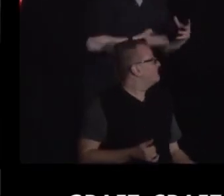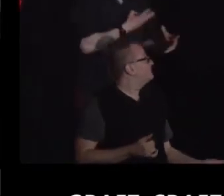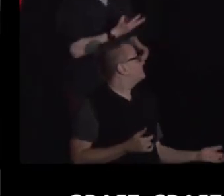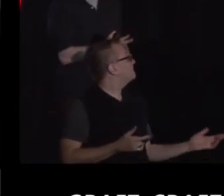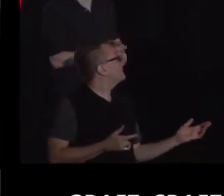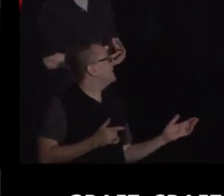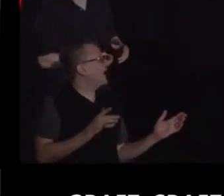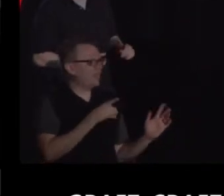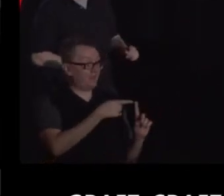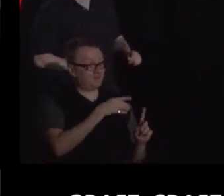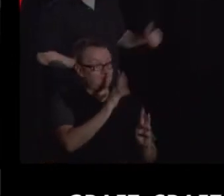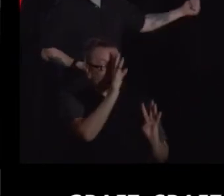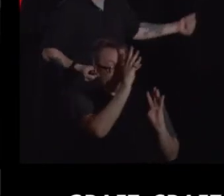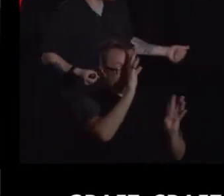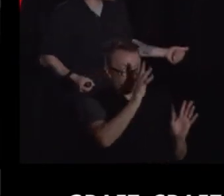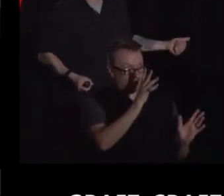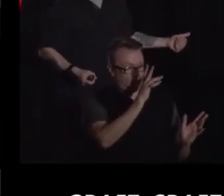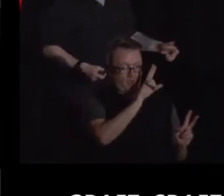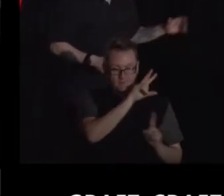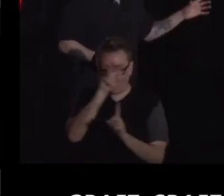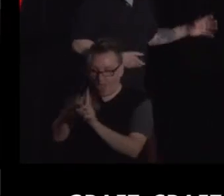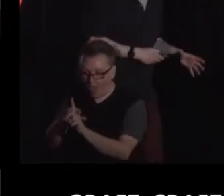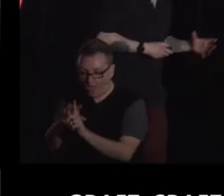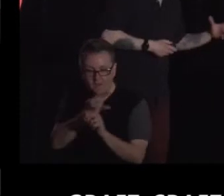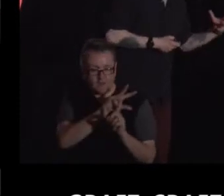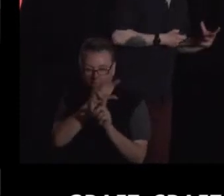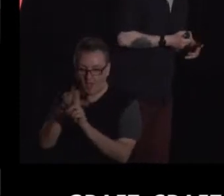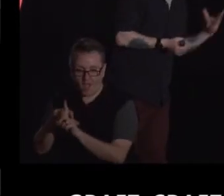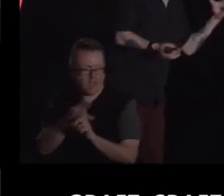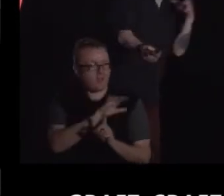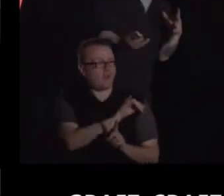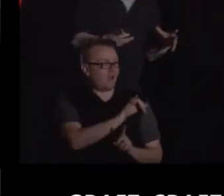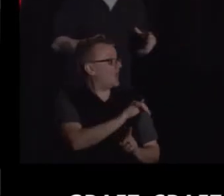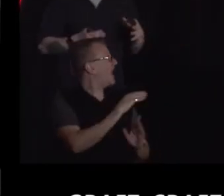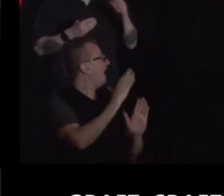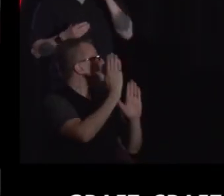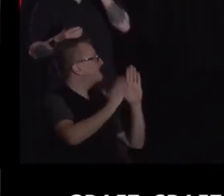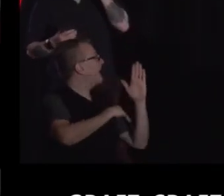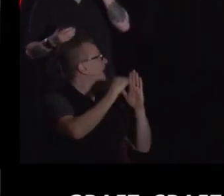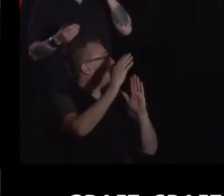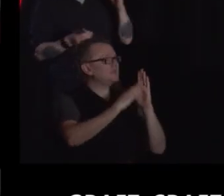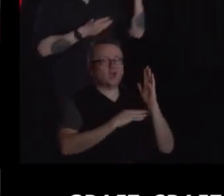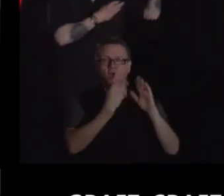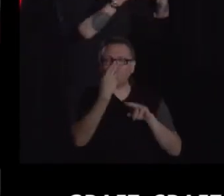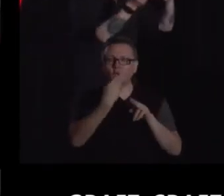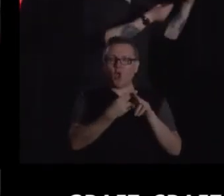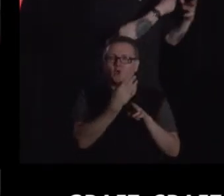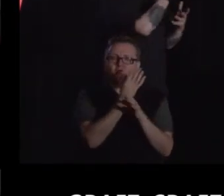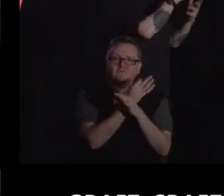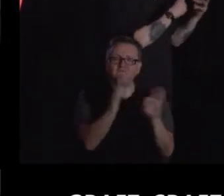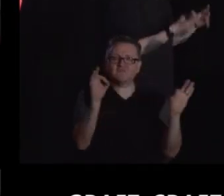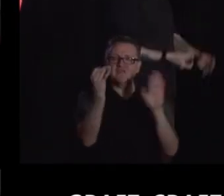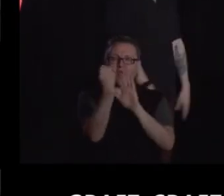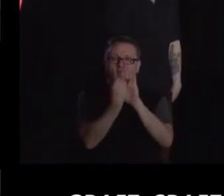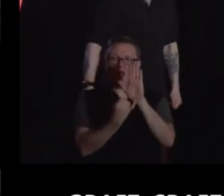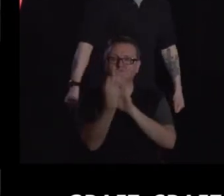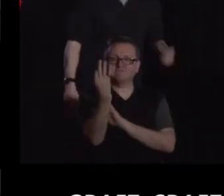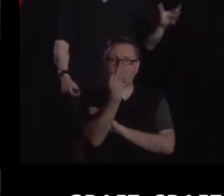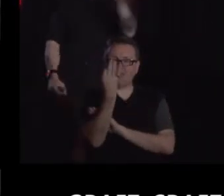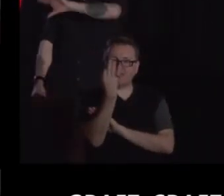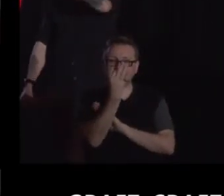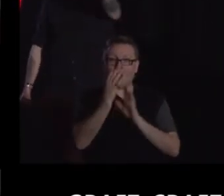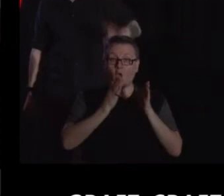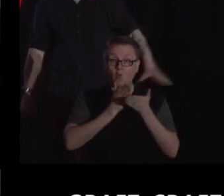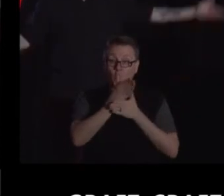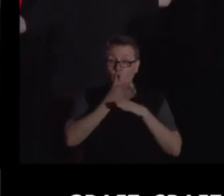same method and go forwards and try and learn new stuff. So, like, I tried to paint. I did this thing called Free Art Fridays where I would just draw and paint on little pieces of wood